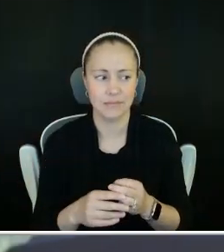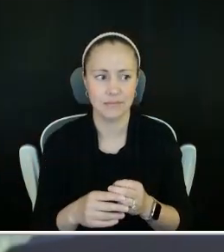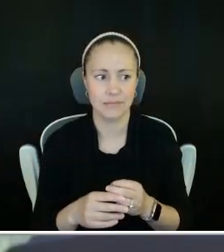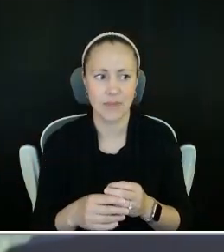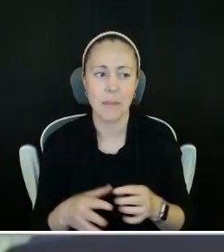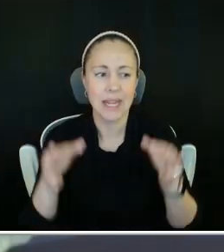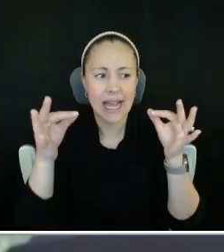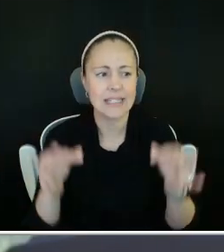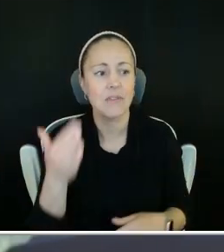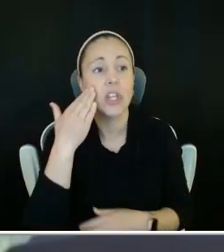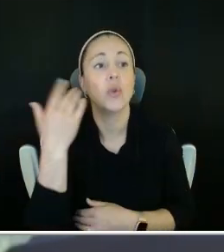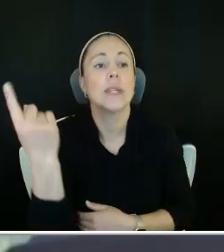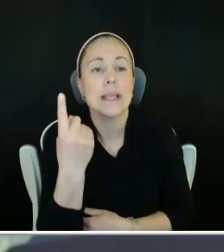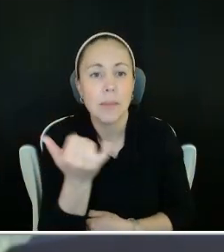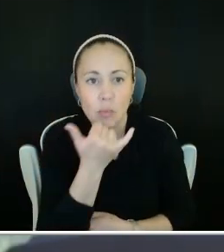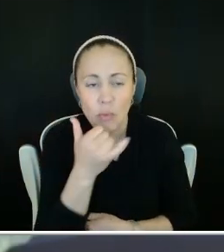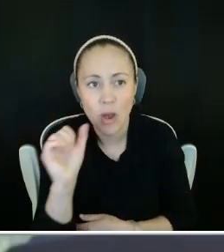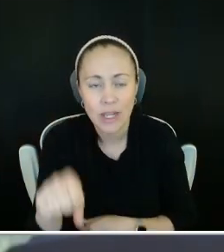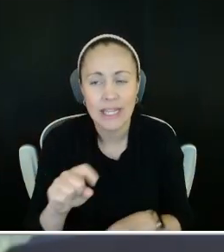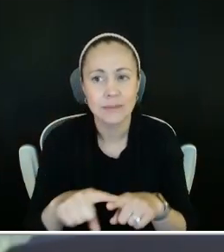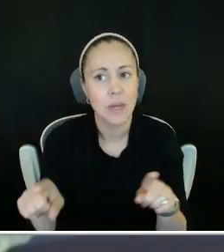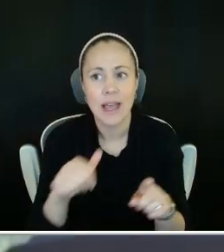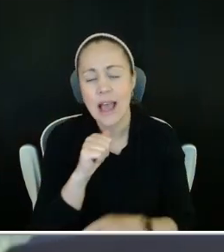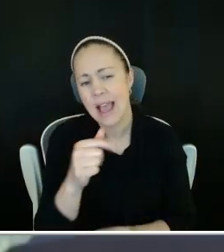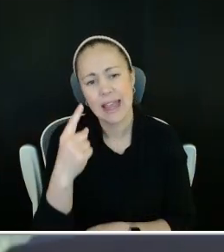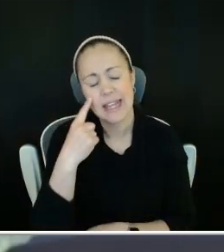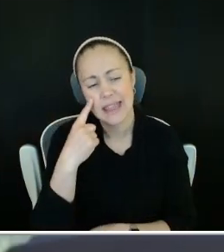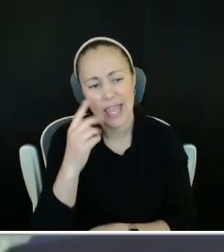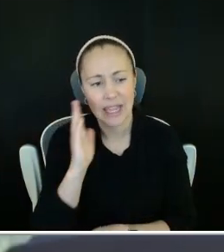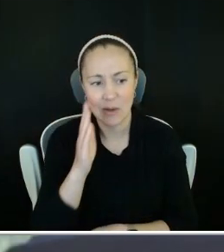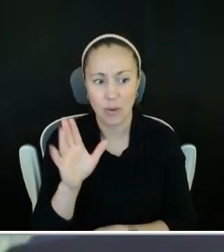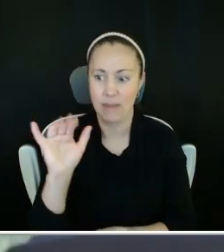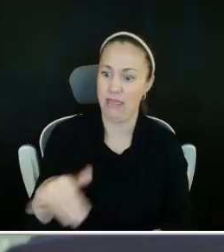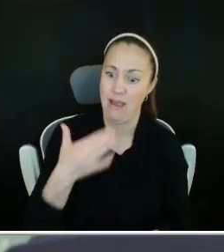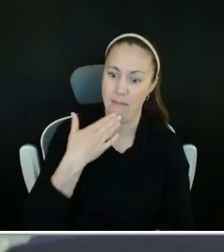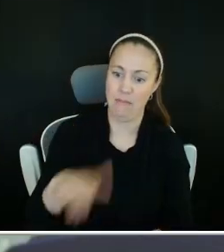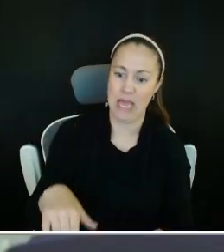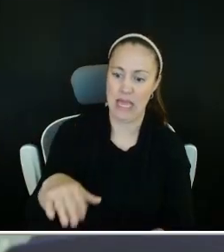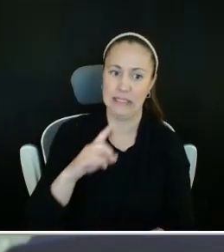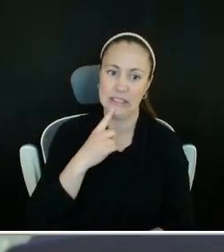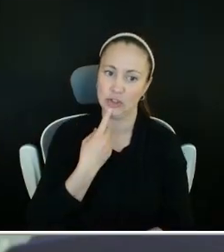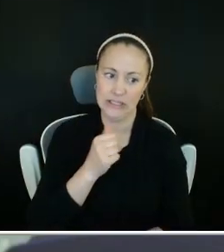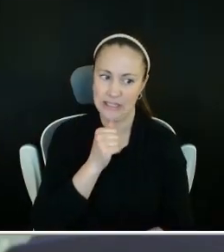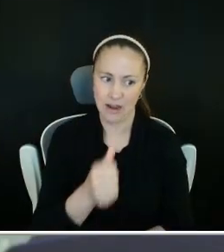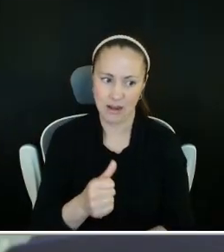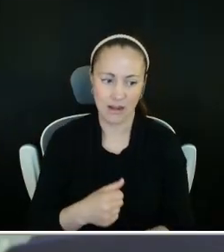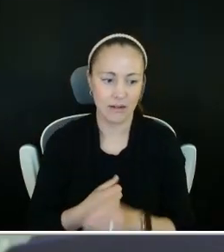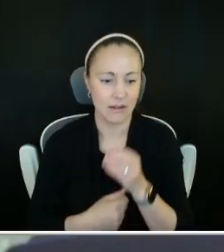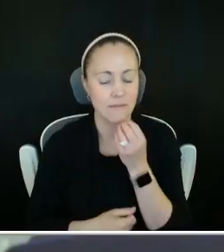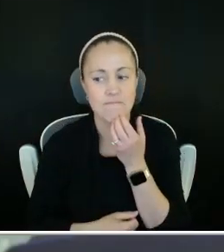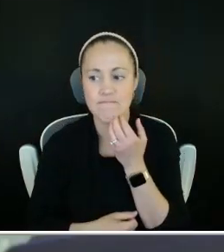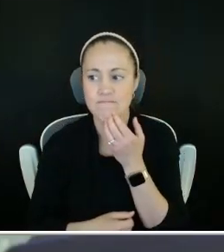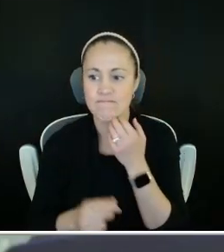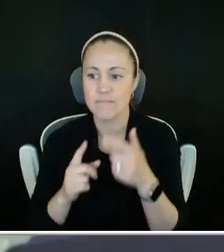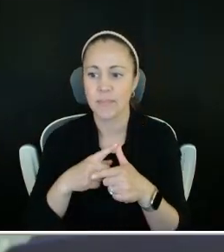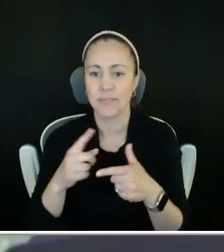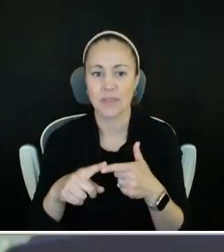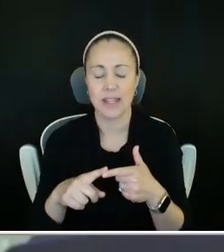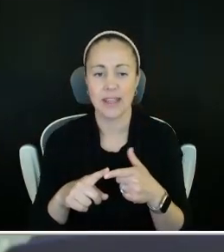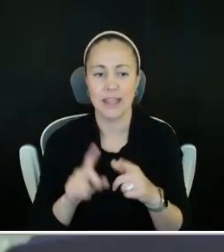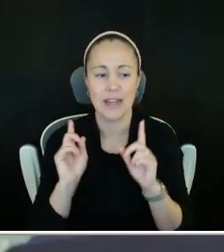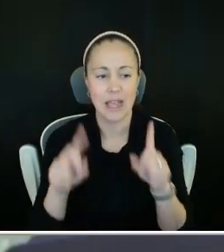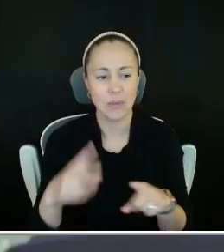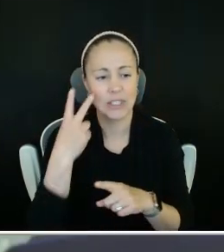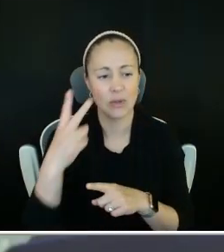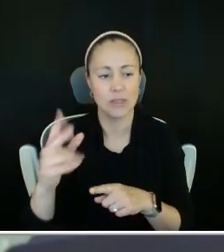wrong, but I didn't think it would be that bad. And then I went to go see the trainer, and